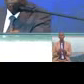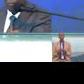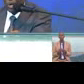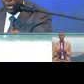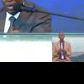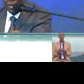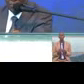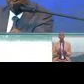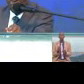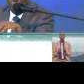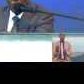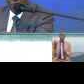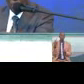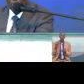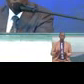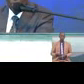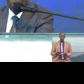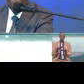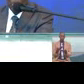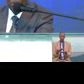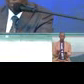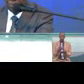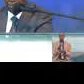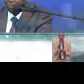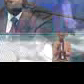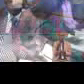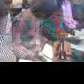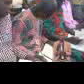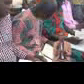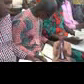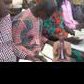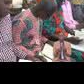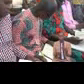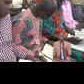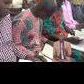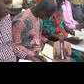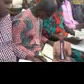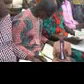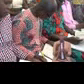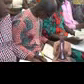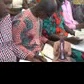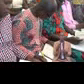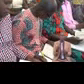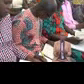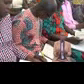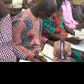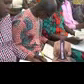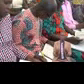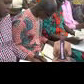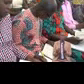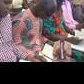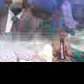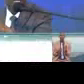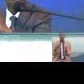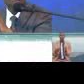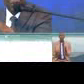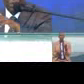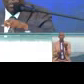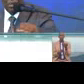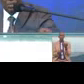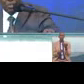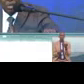his name. Which were born not of blood, nor of the will of the flesh, nor